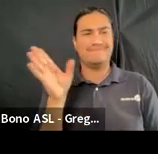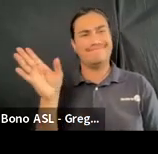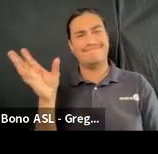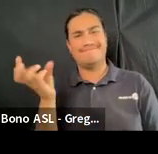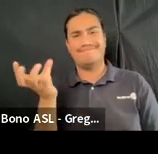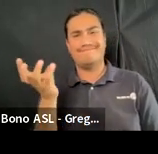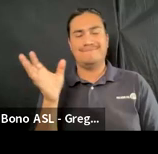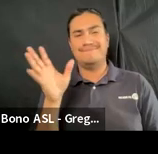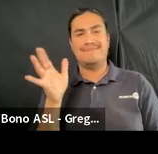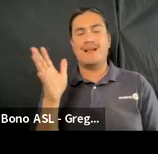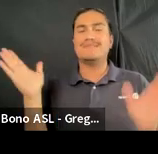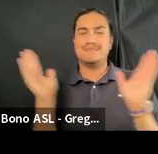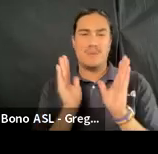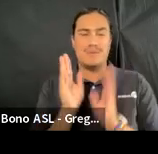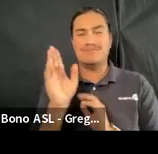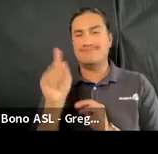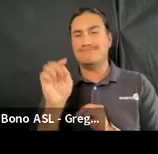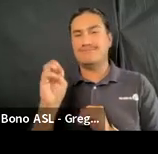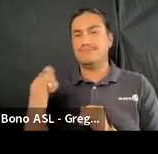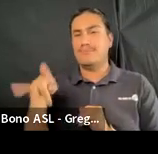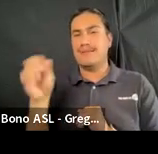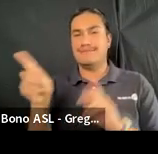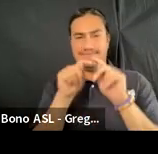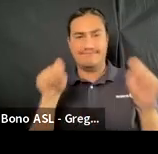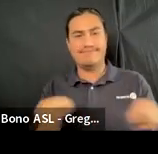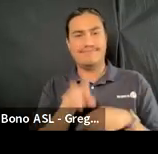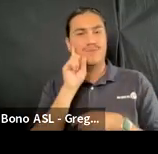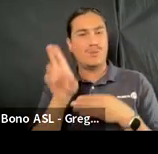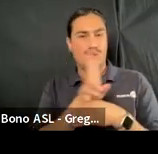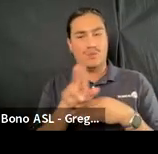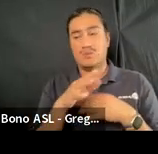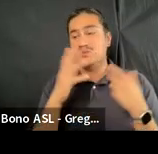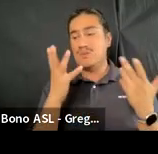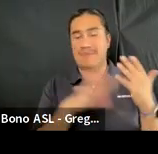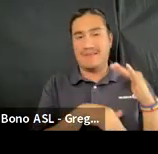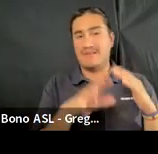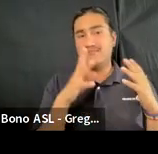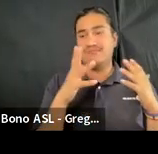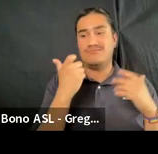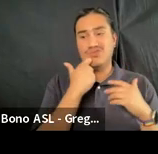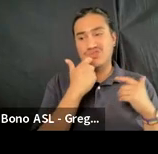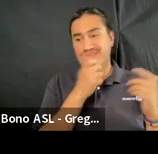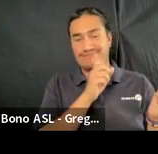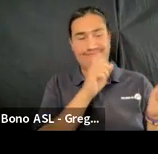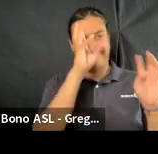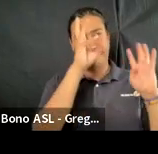that you can use. And what I basically want you to do is to plug in those answers we just generated into these spots